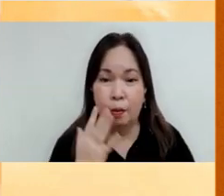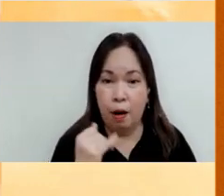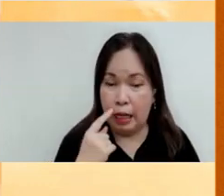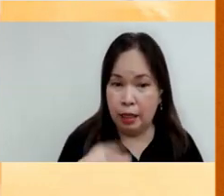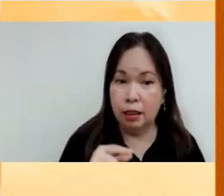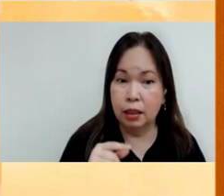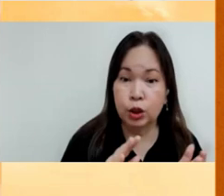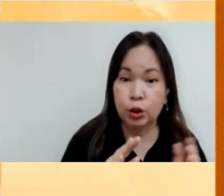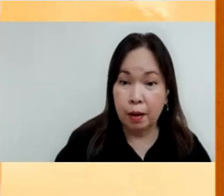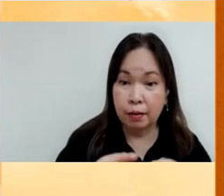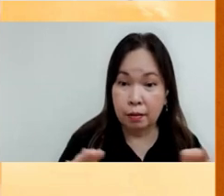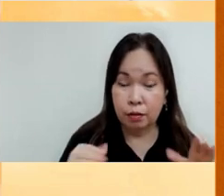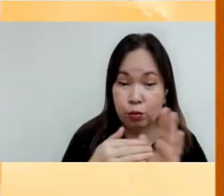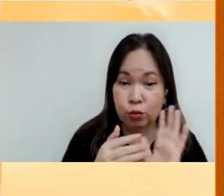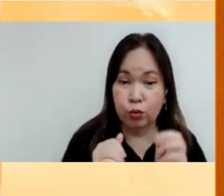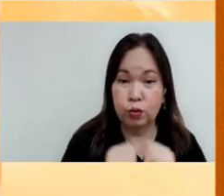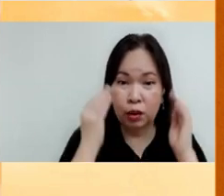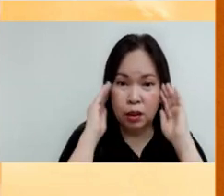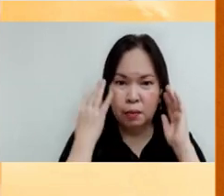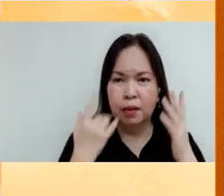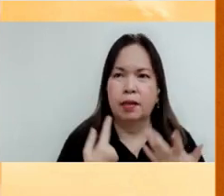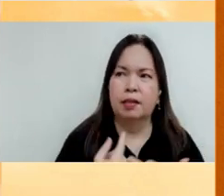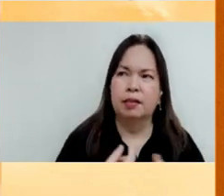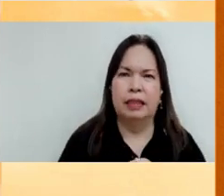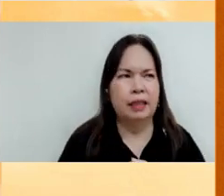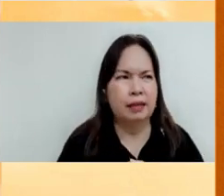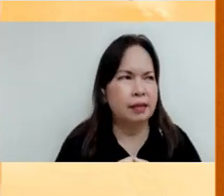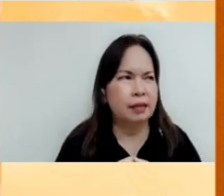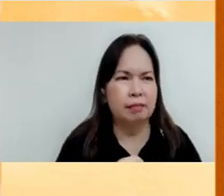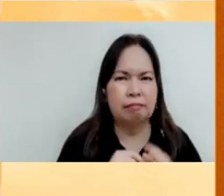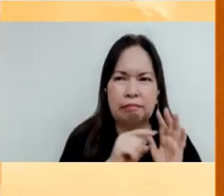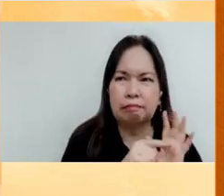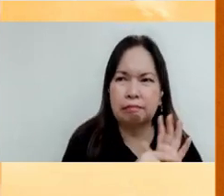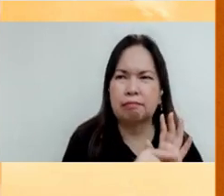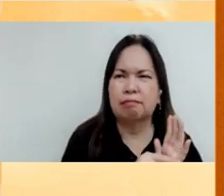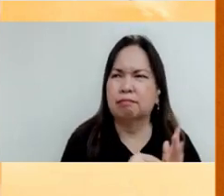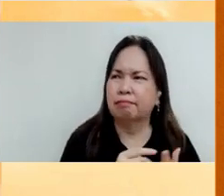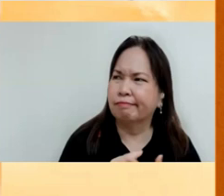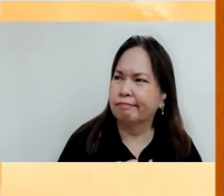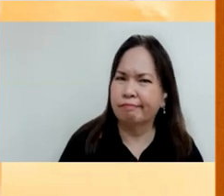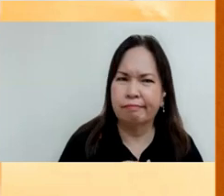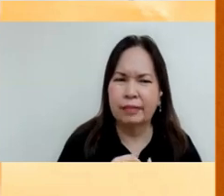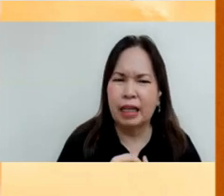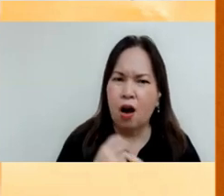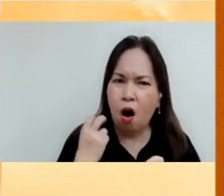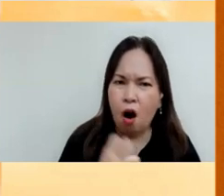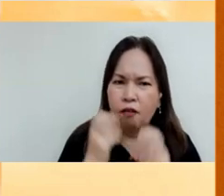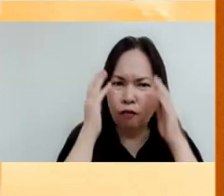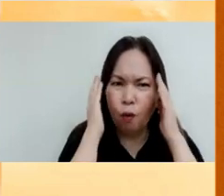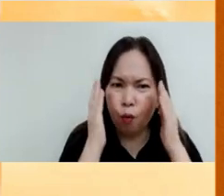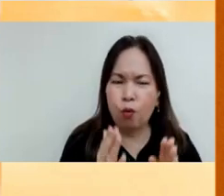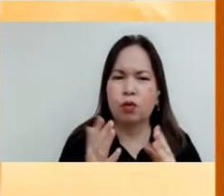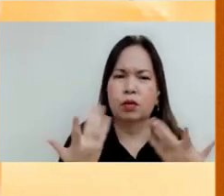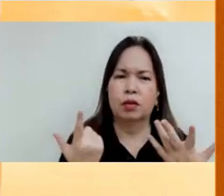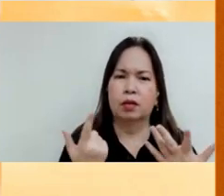anxiety may be restless, fidgety, express negative thoughts, struggling with concentration, and that affects school